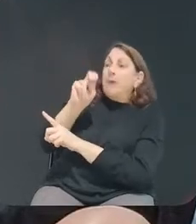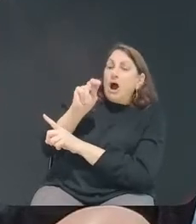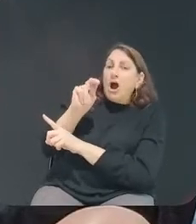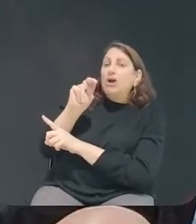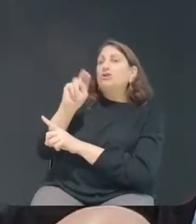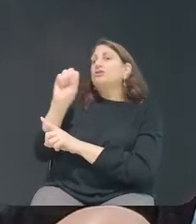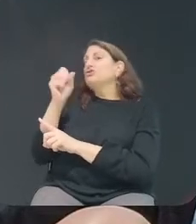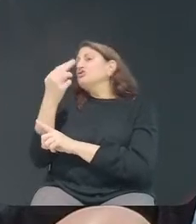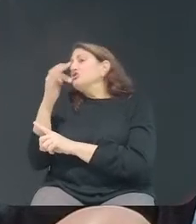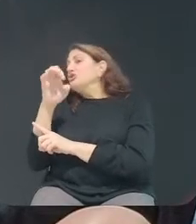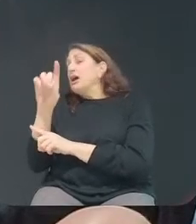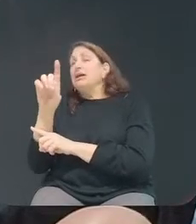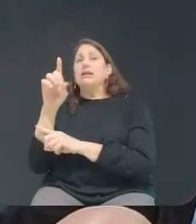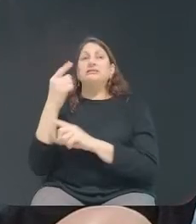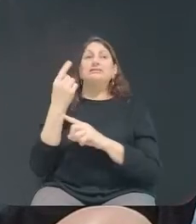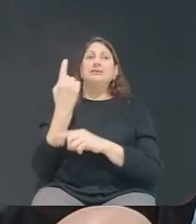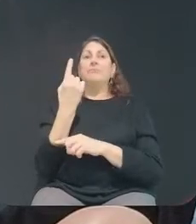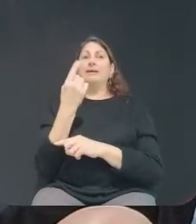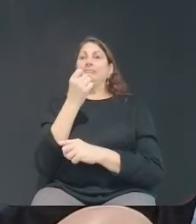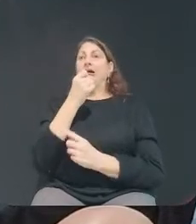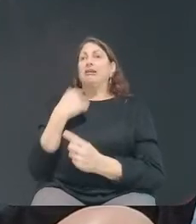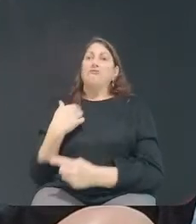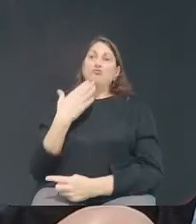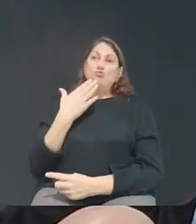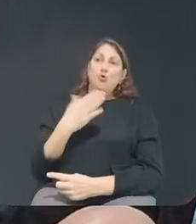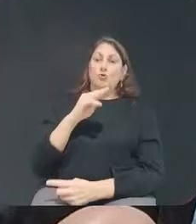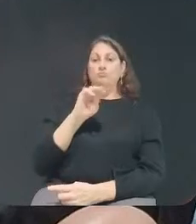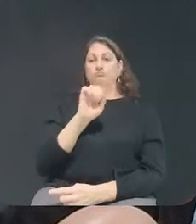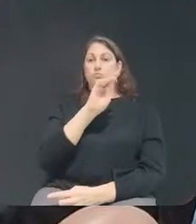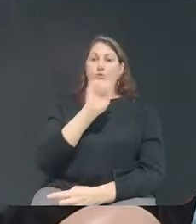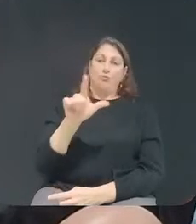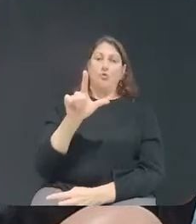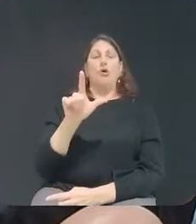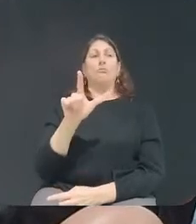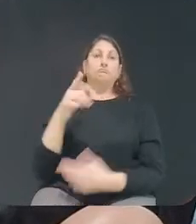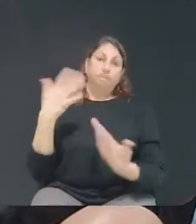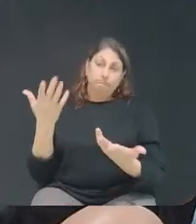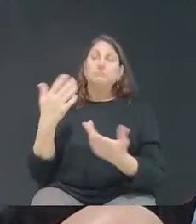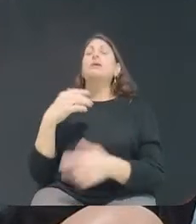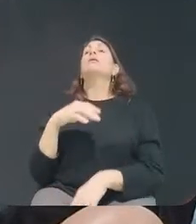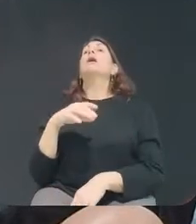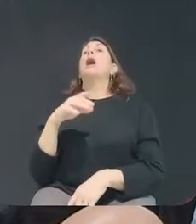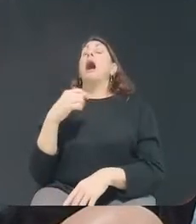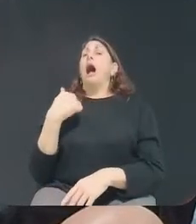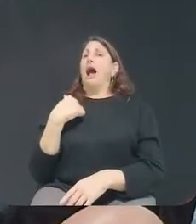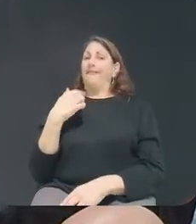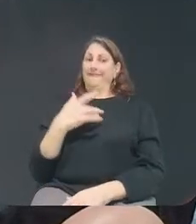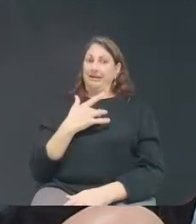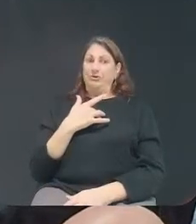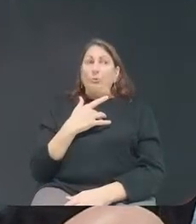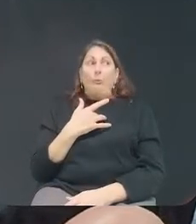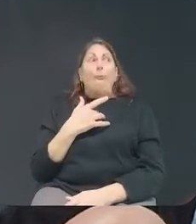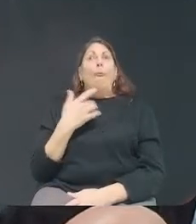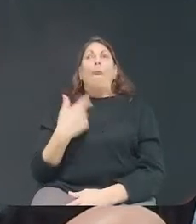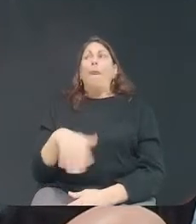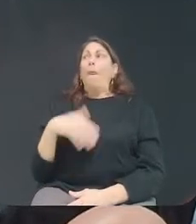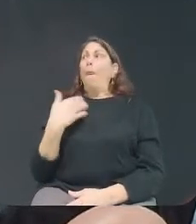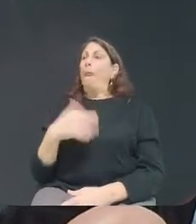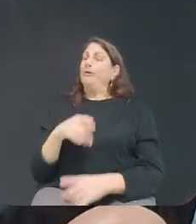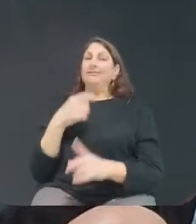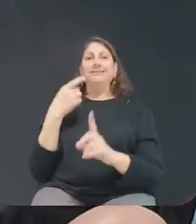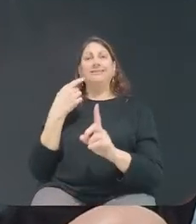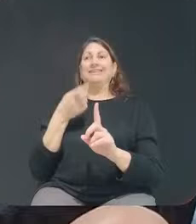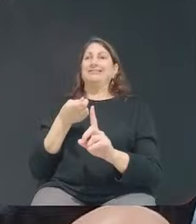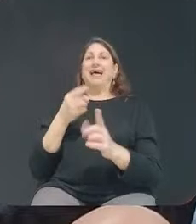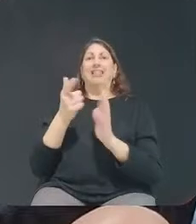immoral, or profligate course of life. What struck me about this ordinance is how broadly the law might be applied,